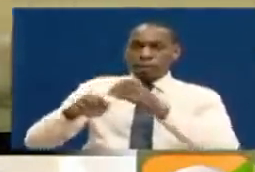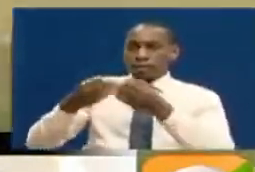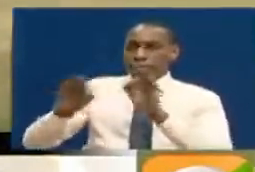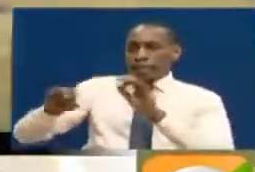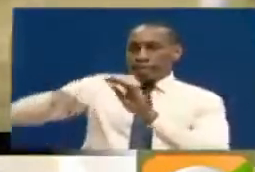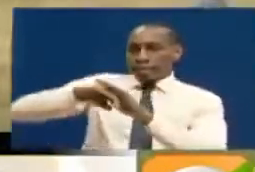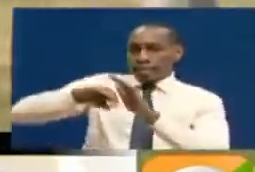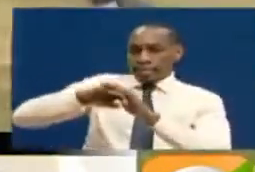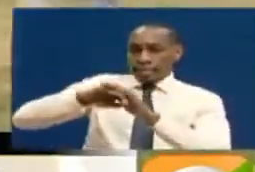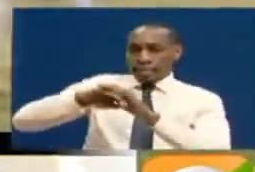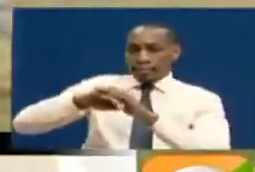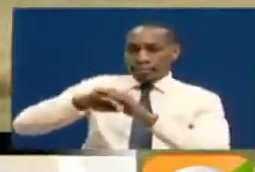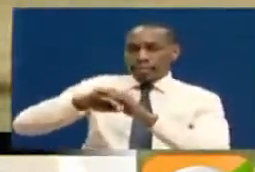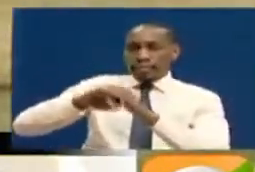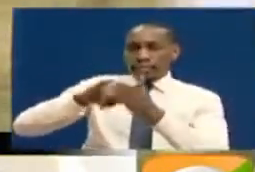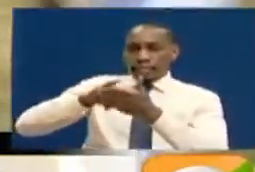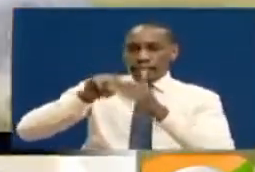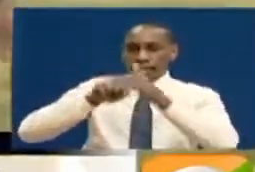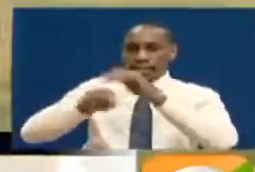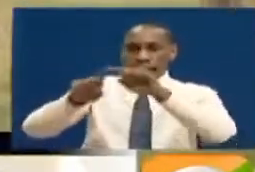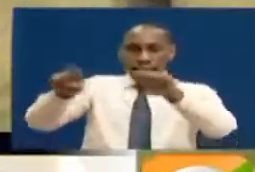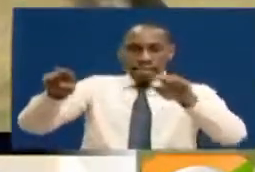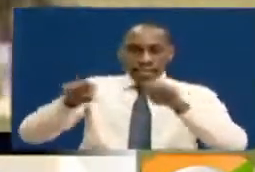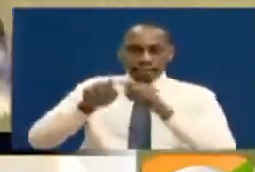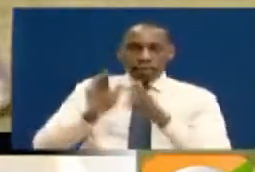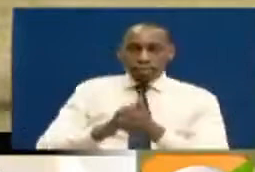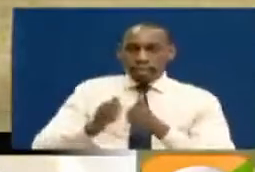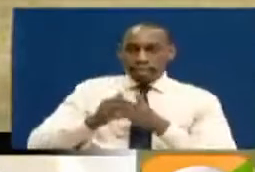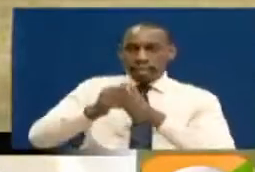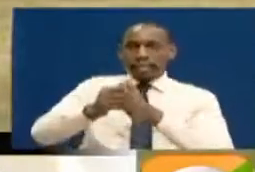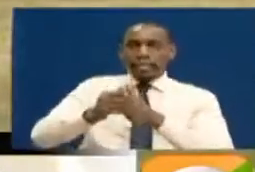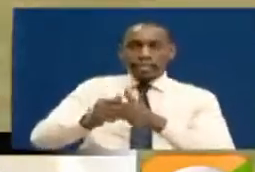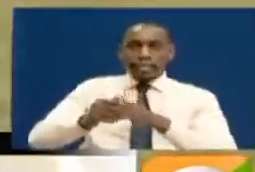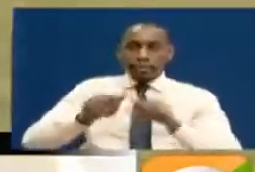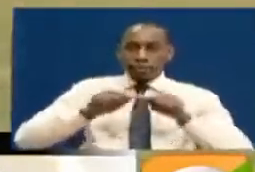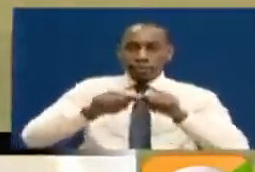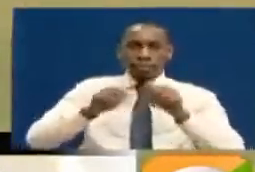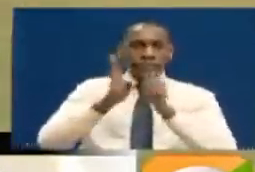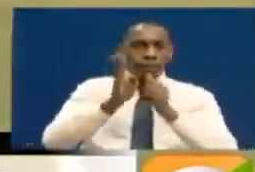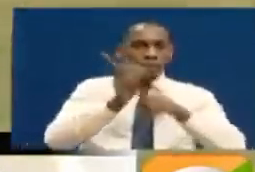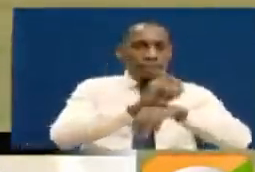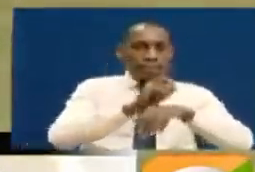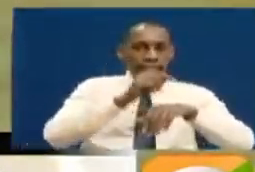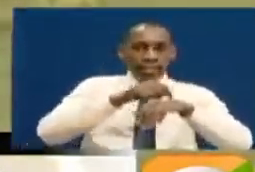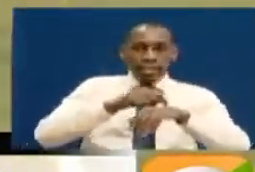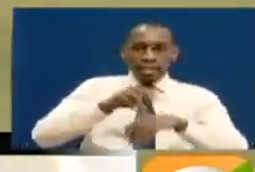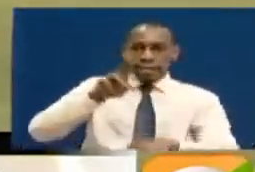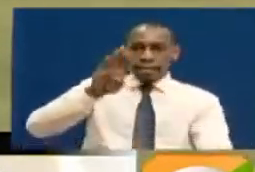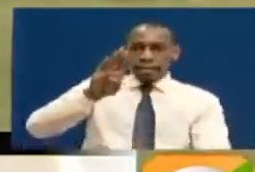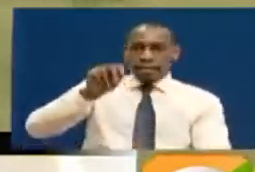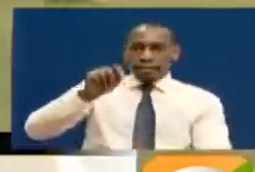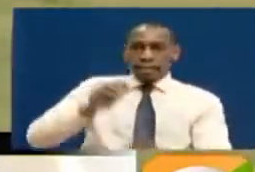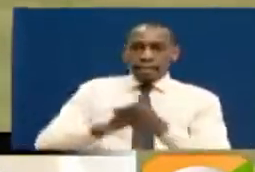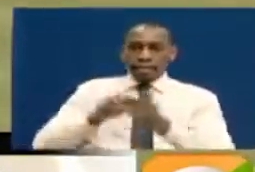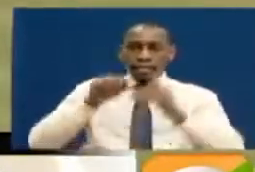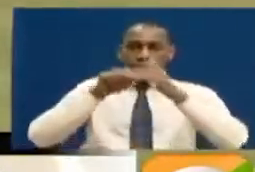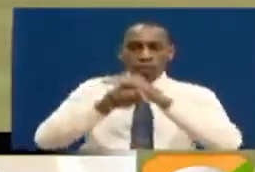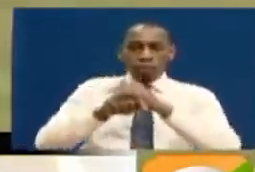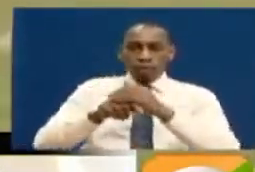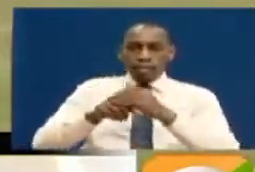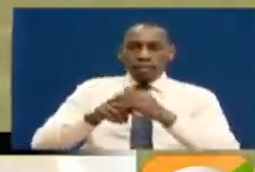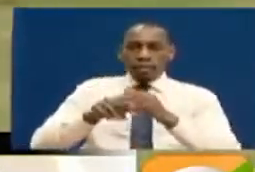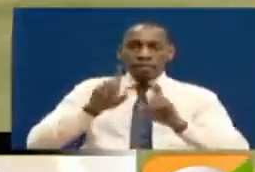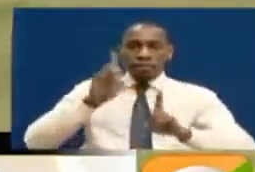kick delivery inside the danger zone. The lead for Muhideen's side lasted only 14 minutes as Benjamin Oketch struck to snatch a draw